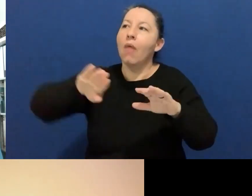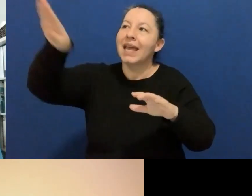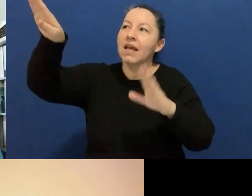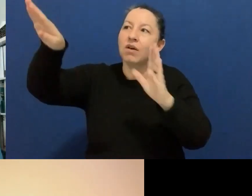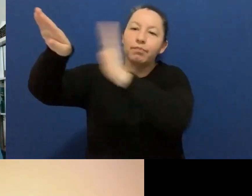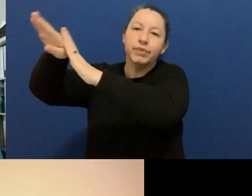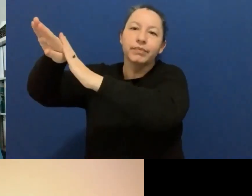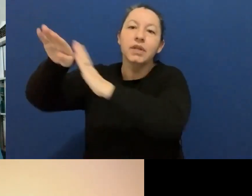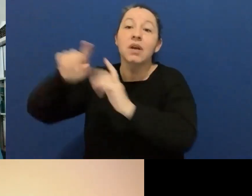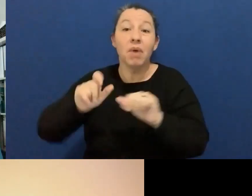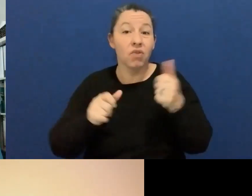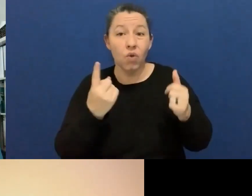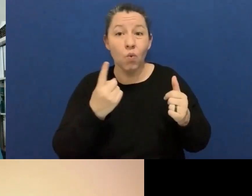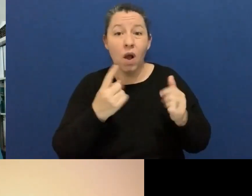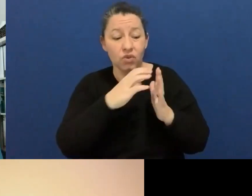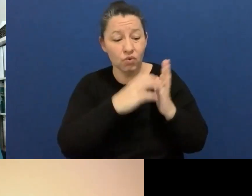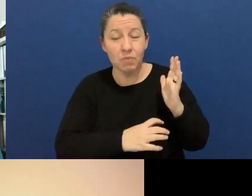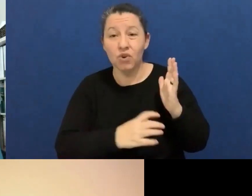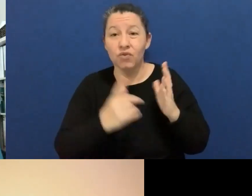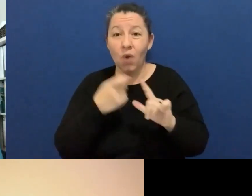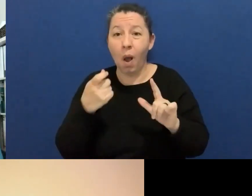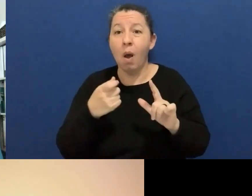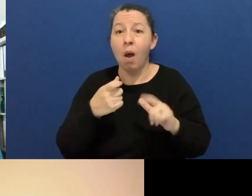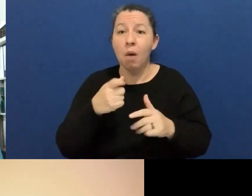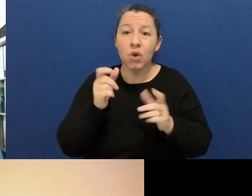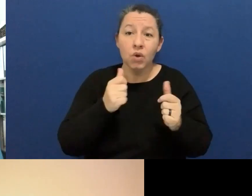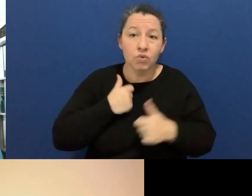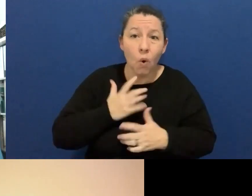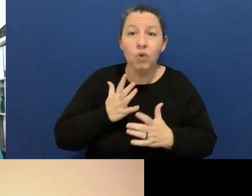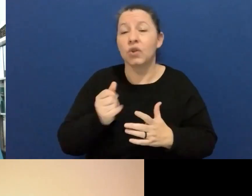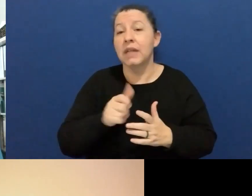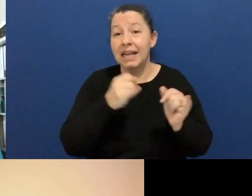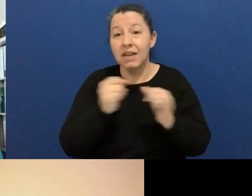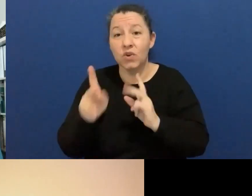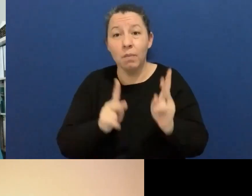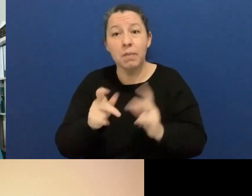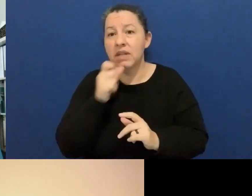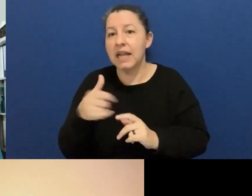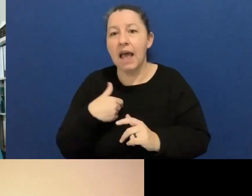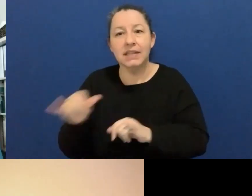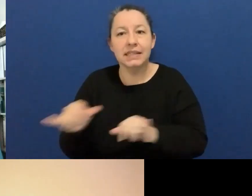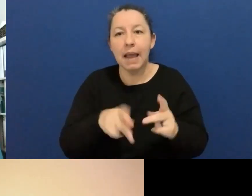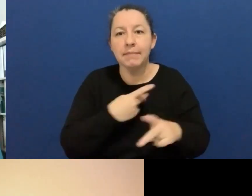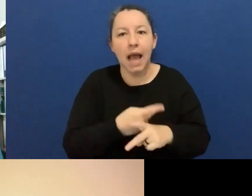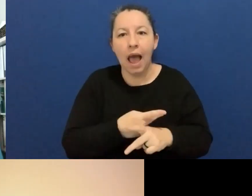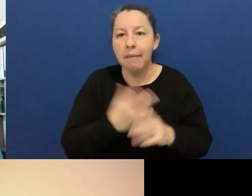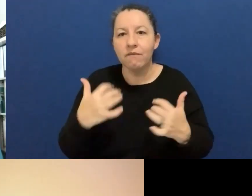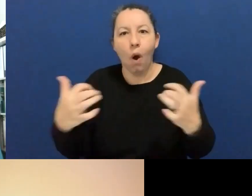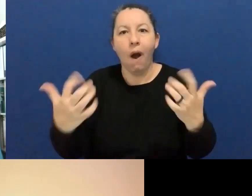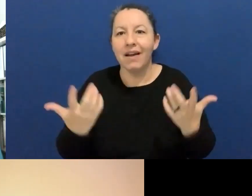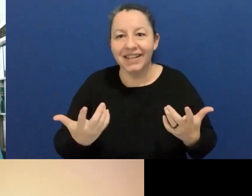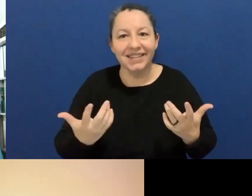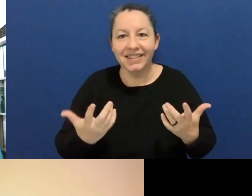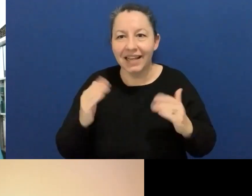ones, the inscriptions of the soldiers and the inscriptions of the individual people, those didn't have the same type of audience. So they would be where people